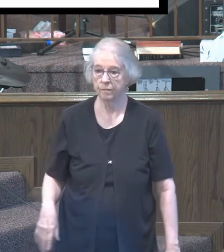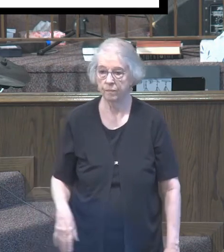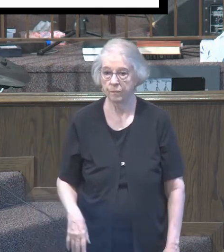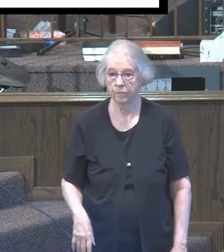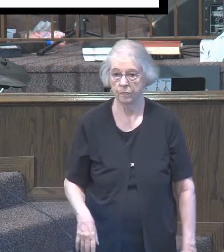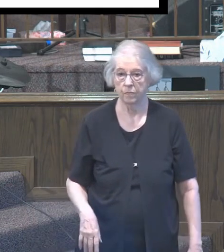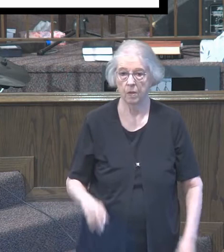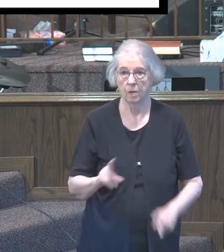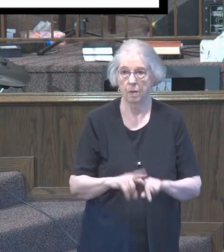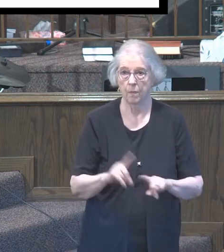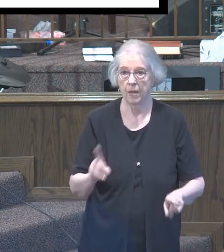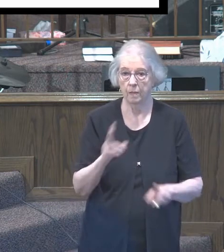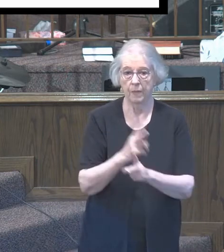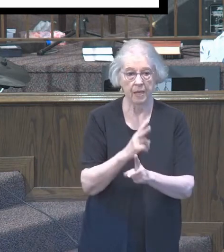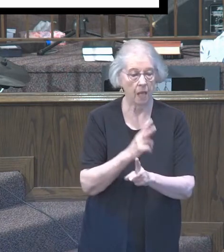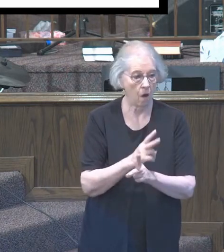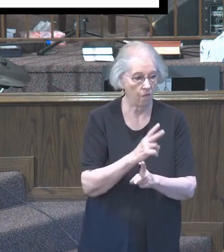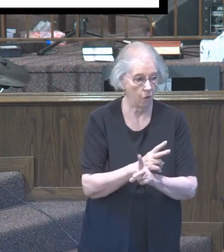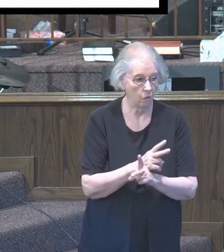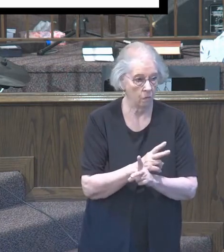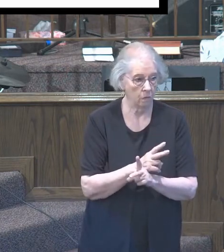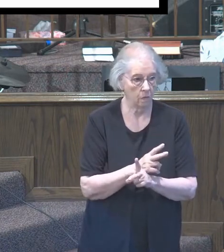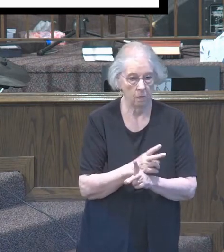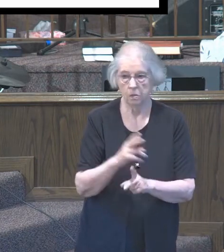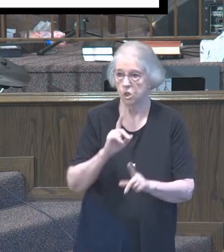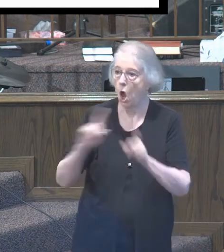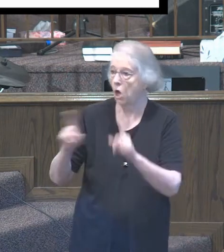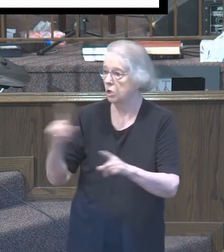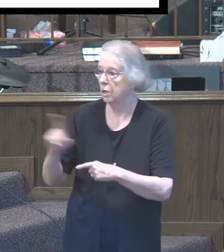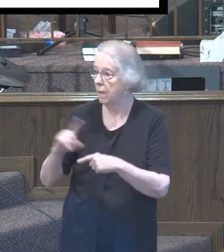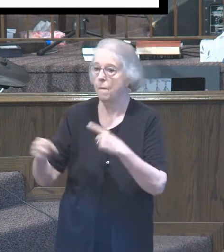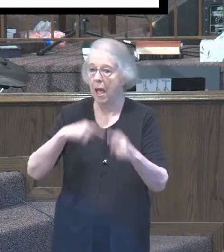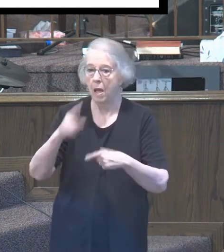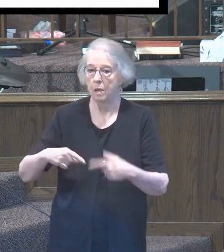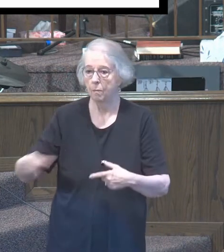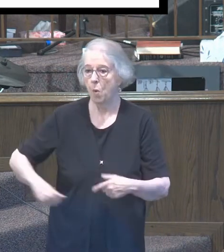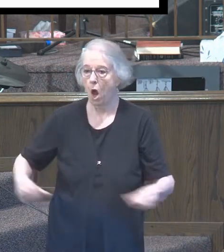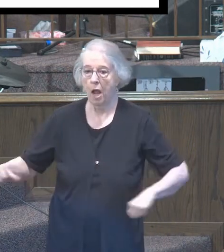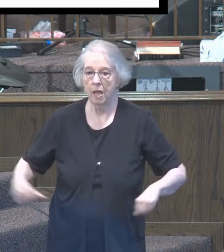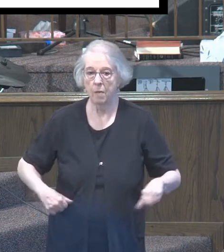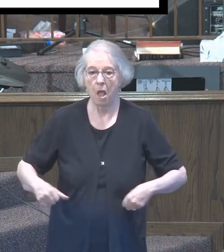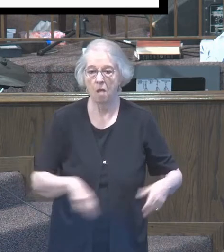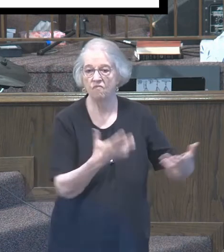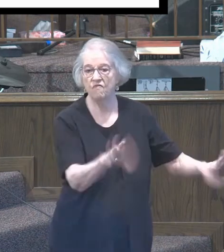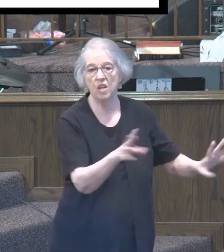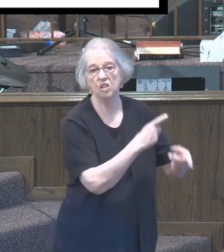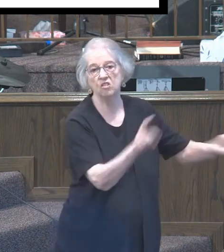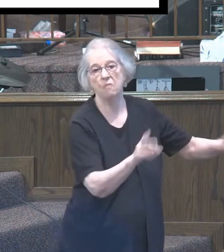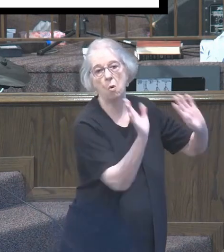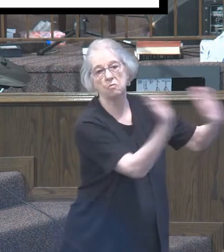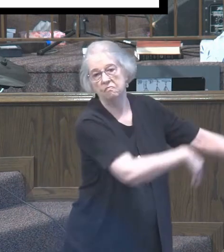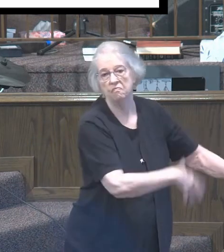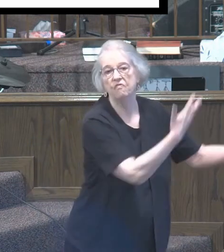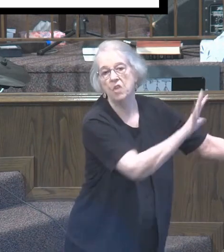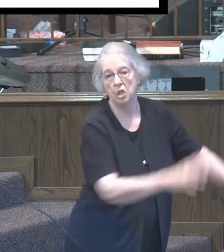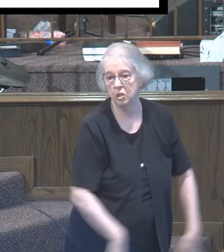be righteous just because you are legal. Please, no more pretending.